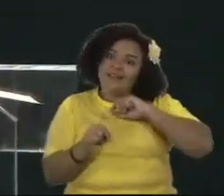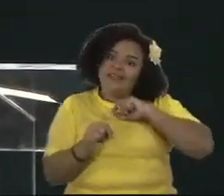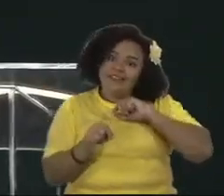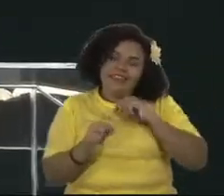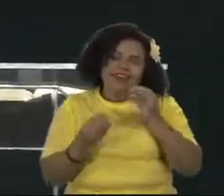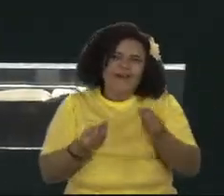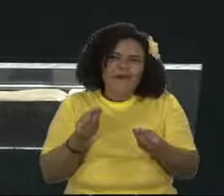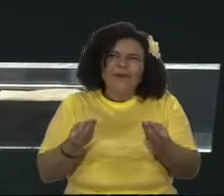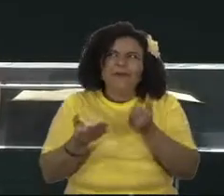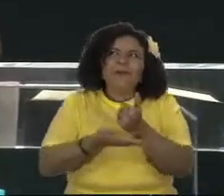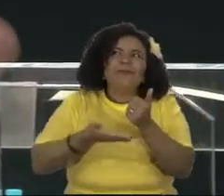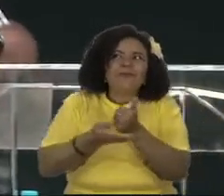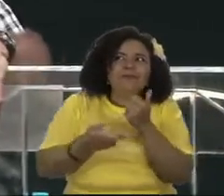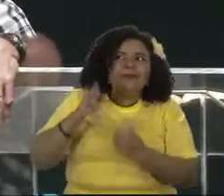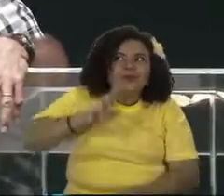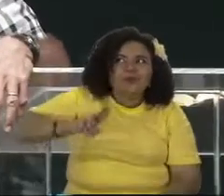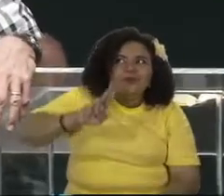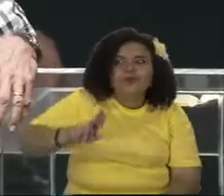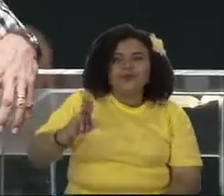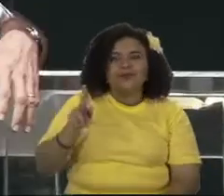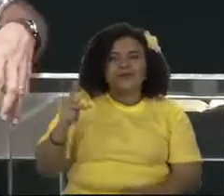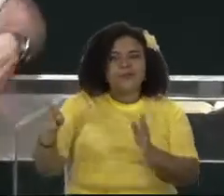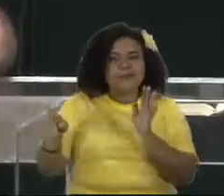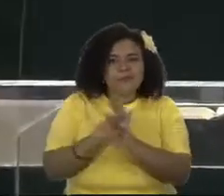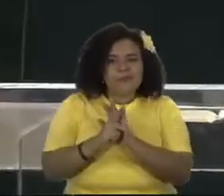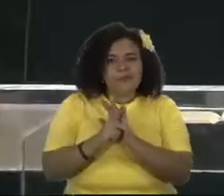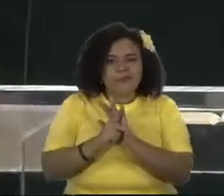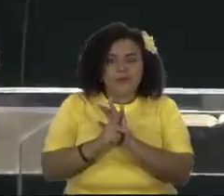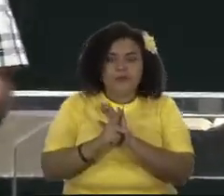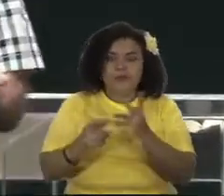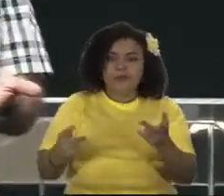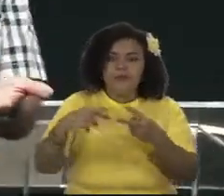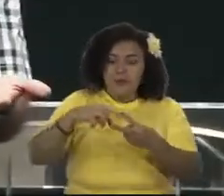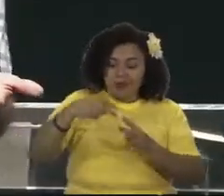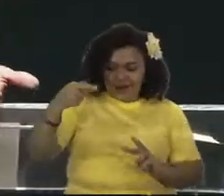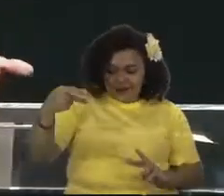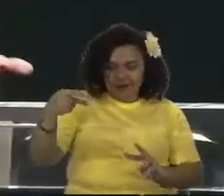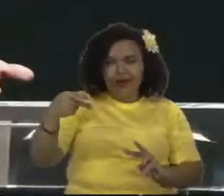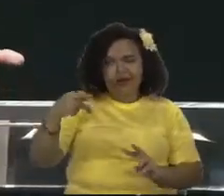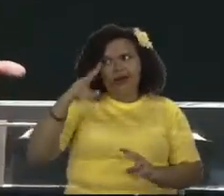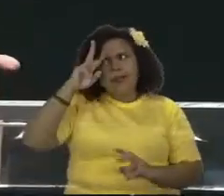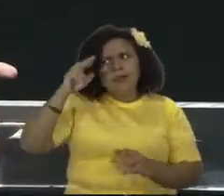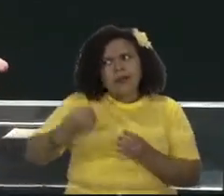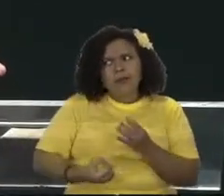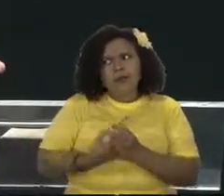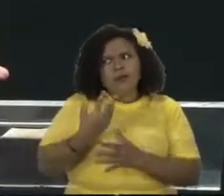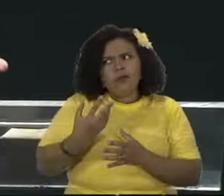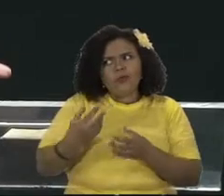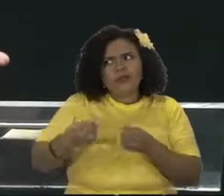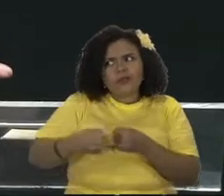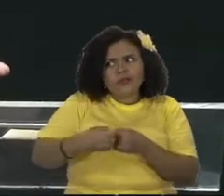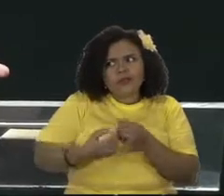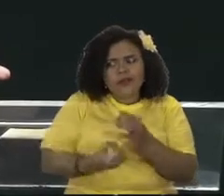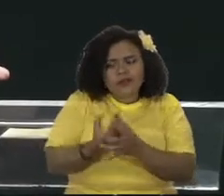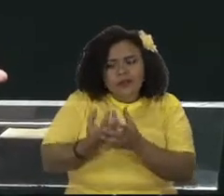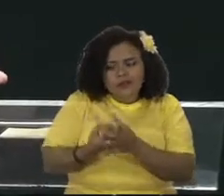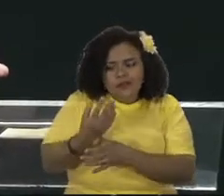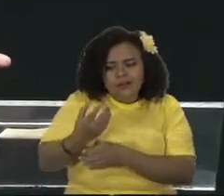that has been made us what we are. It is not just the cell. It is